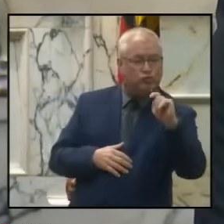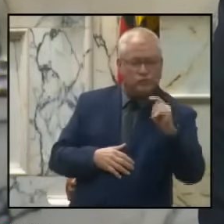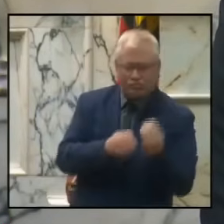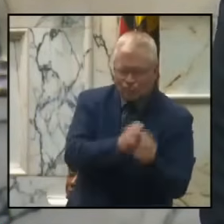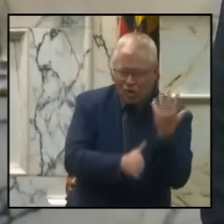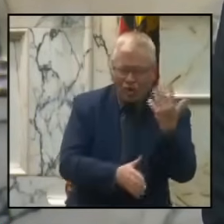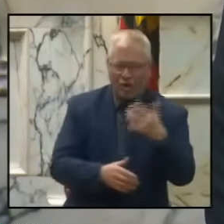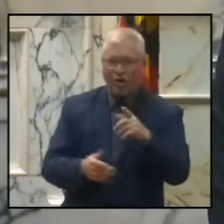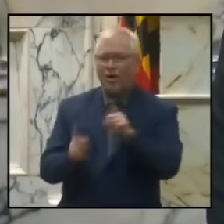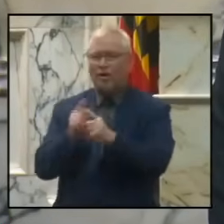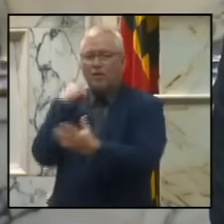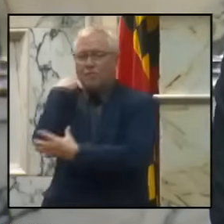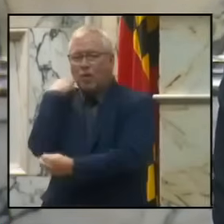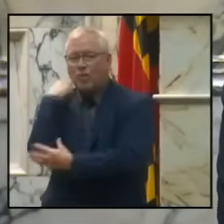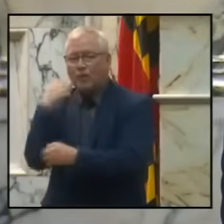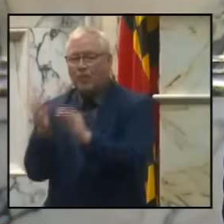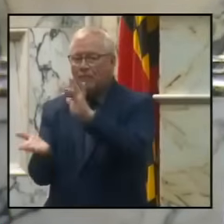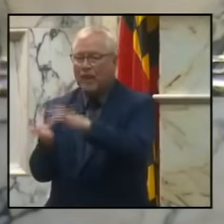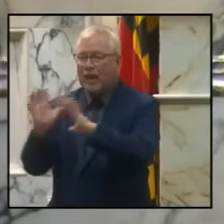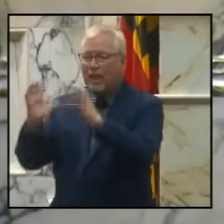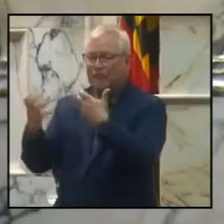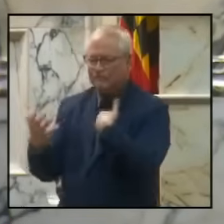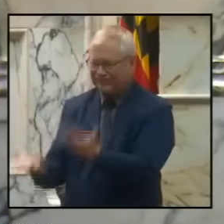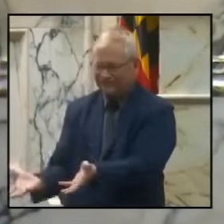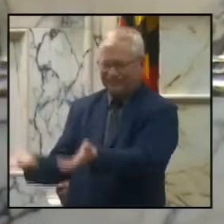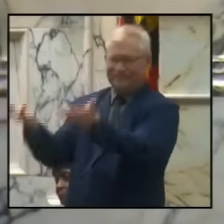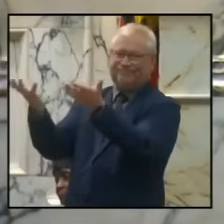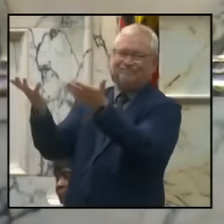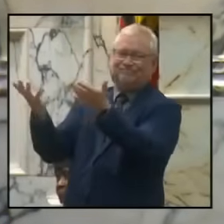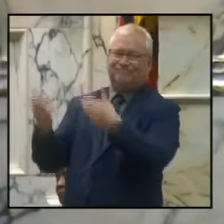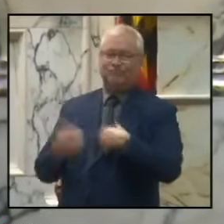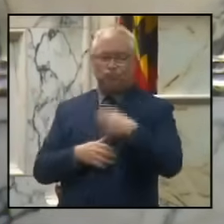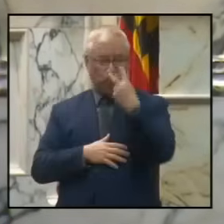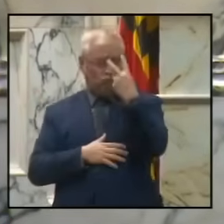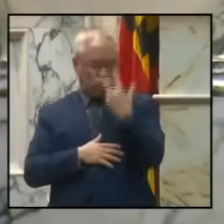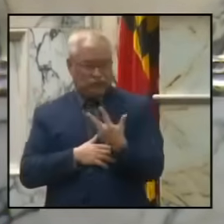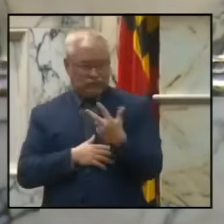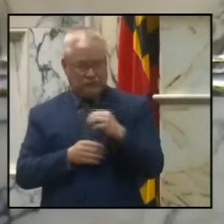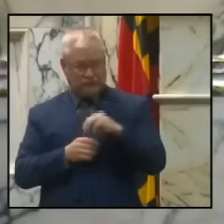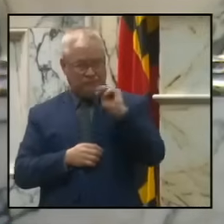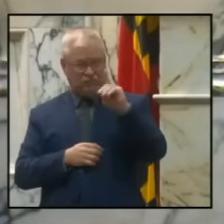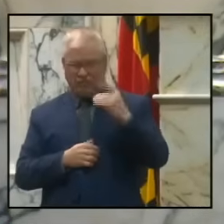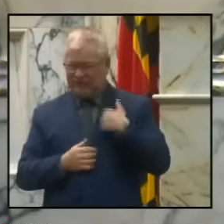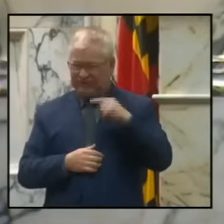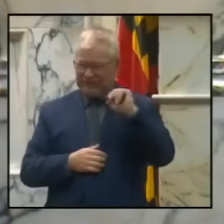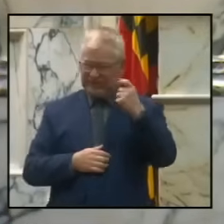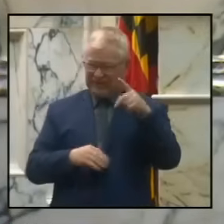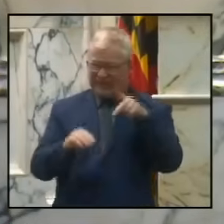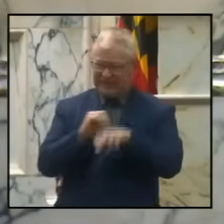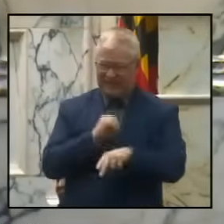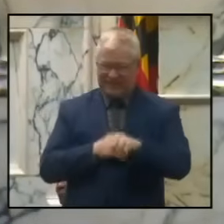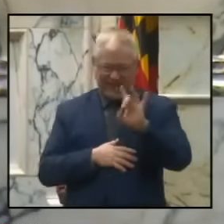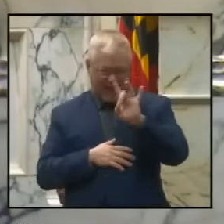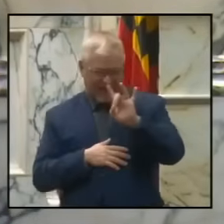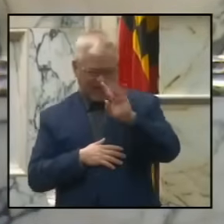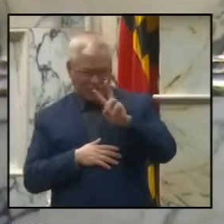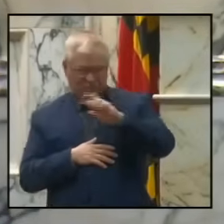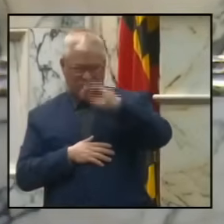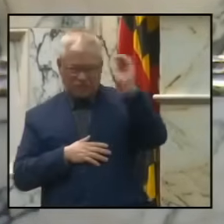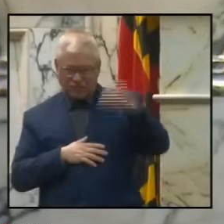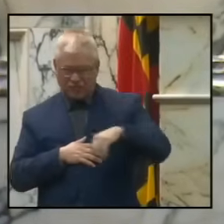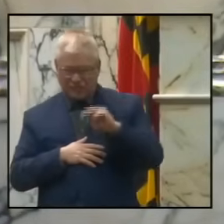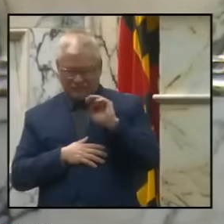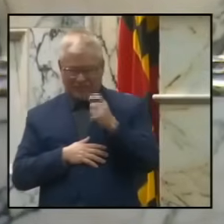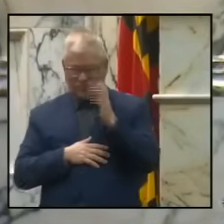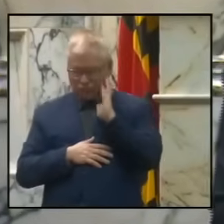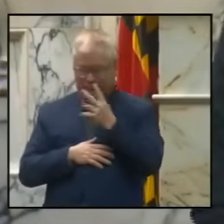our plan, 2/3 of Marylanders will get a tax cut, and in fact, 82% of Marylanders will either see a tax cut or no